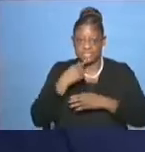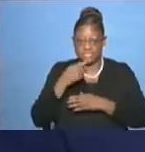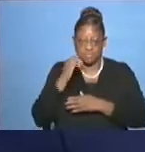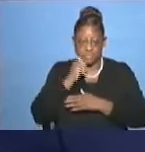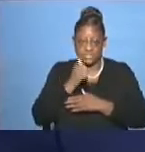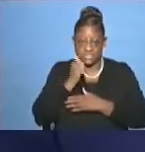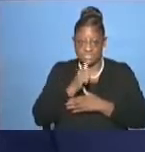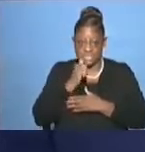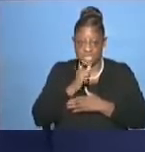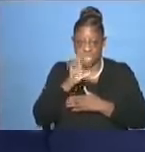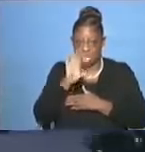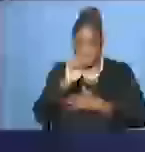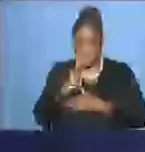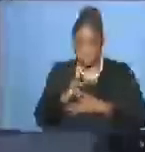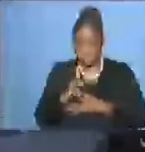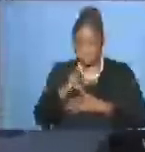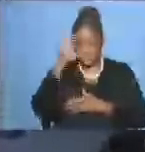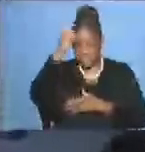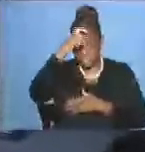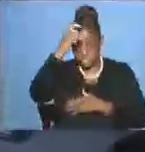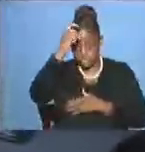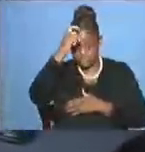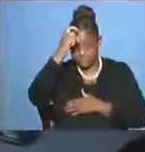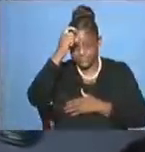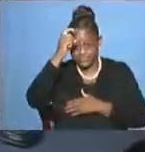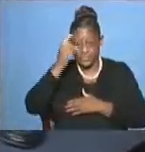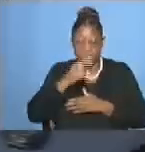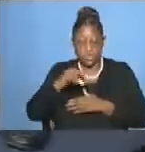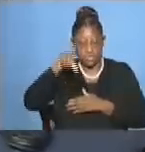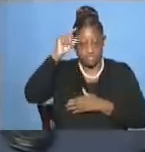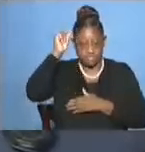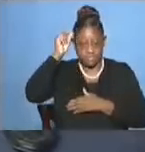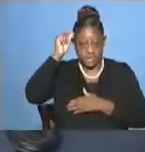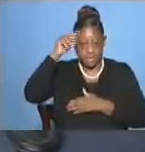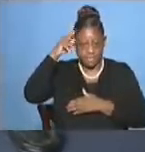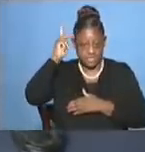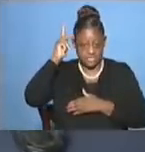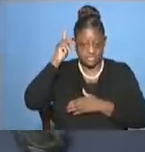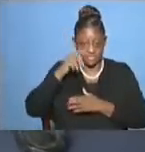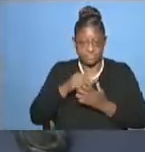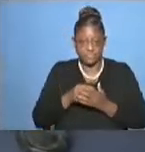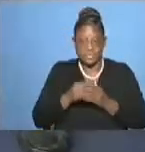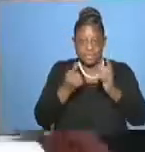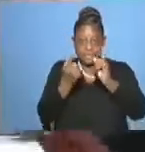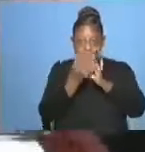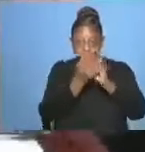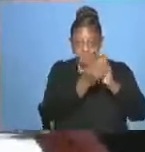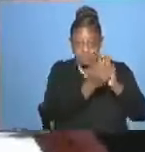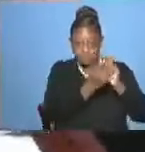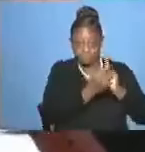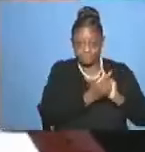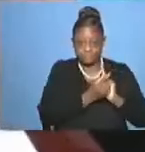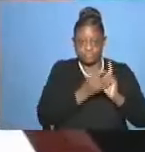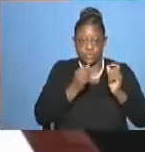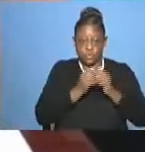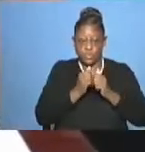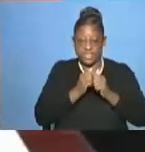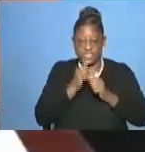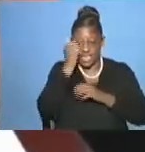to COP27 in Egypt, Prime Minister and Minister of Finance, the Honorable Philip Davis, met with stakeholders of the